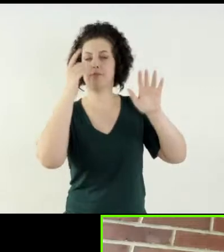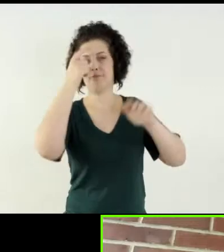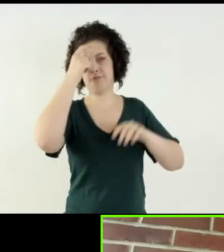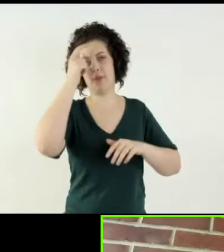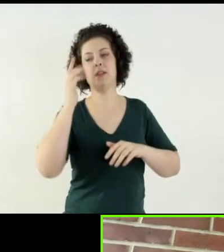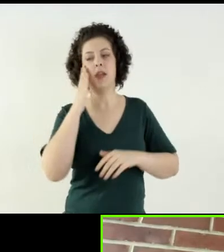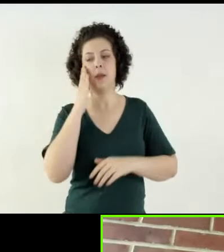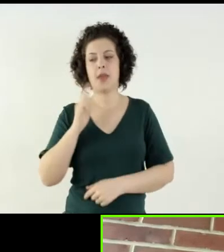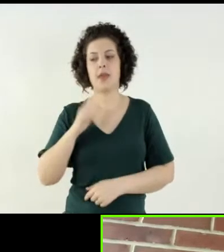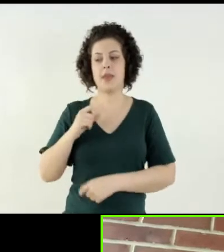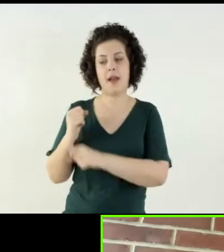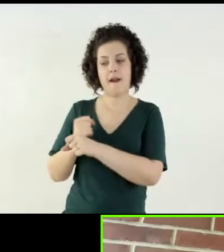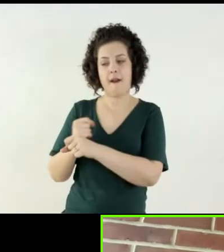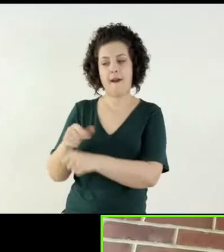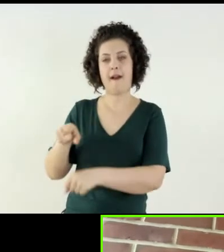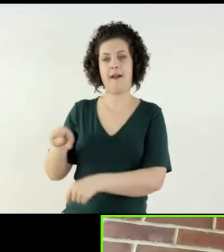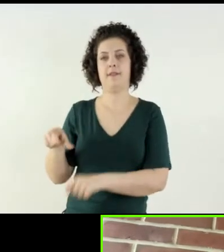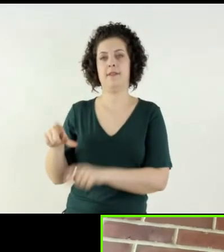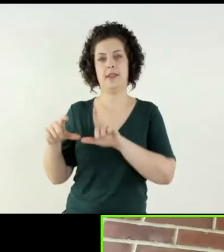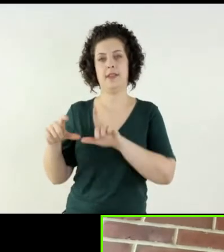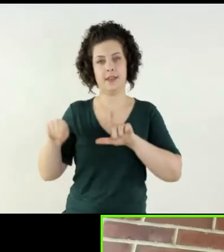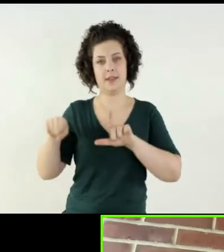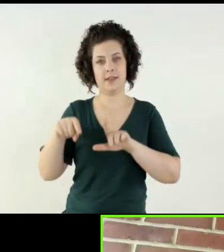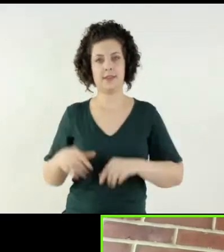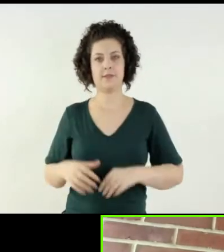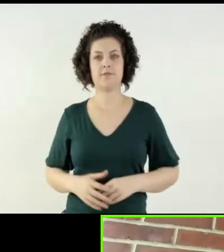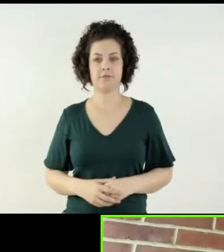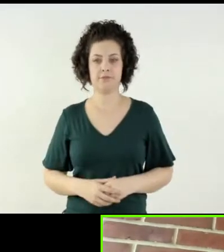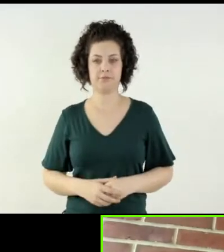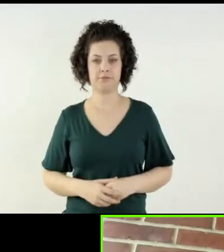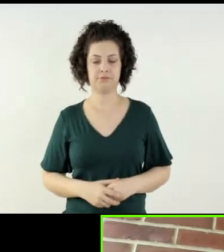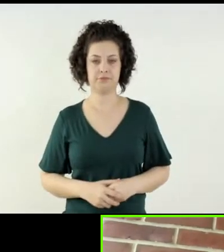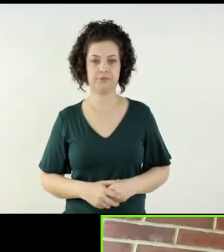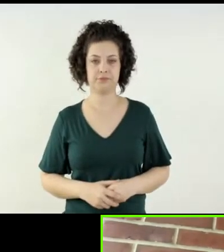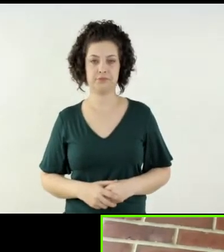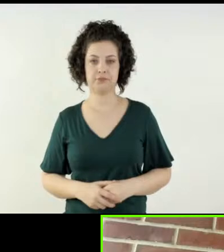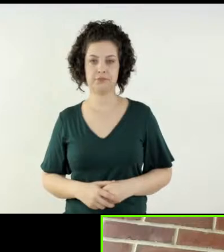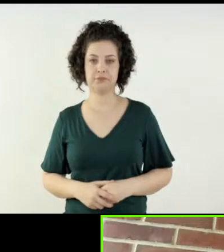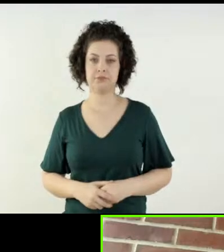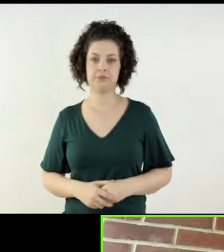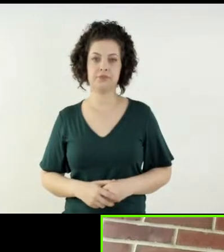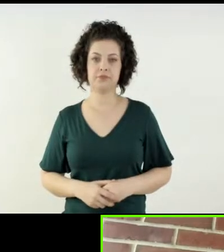years. I came into them for the first time, in fact,